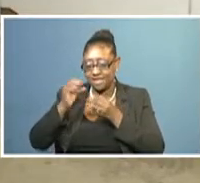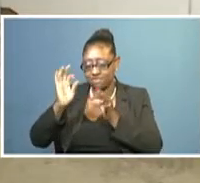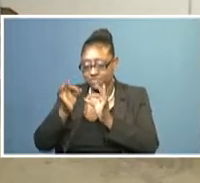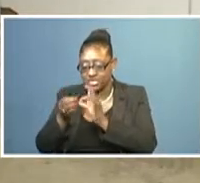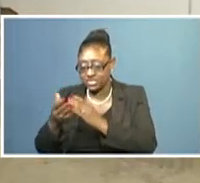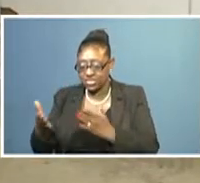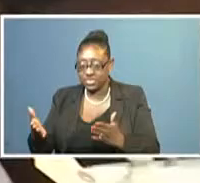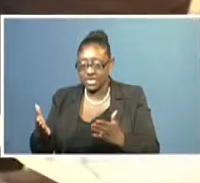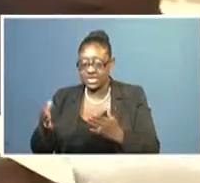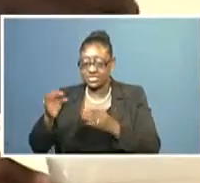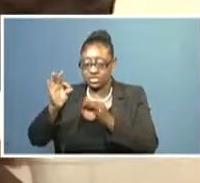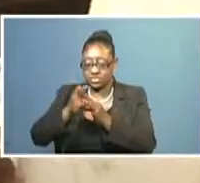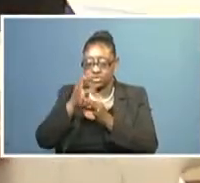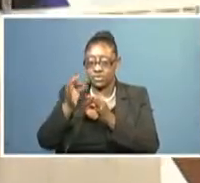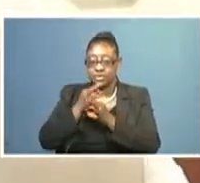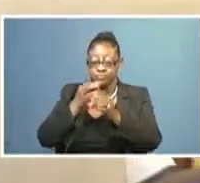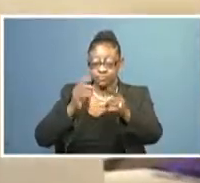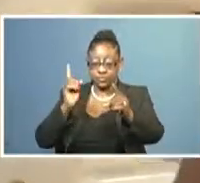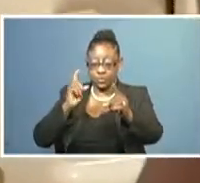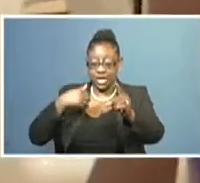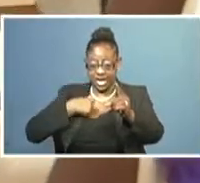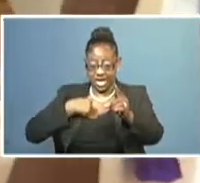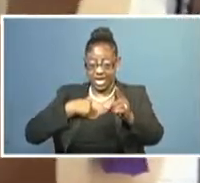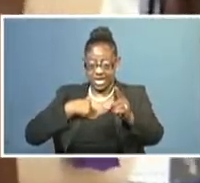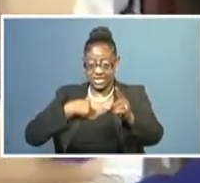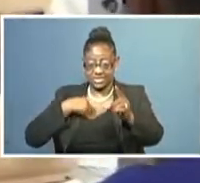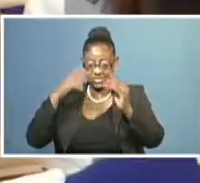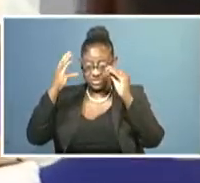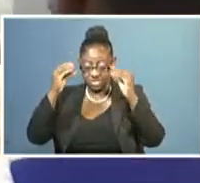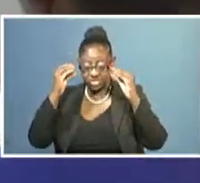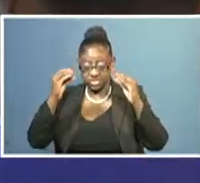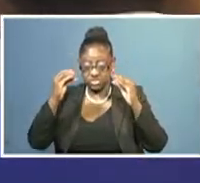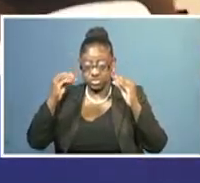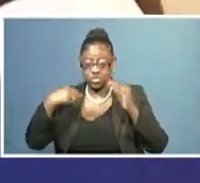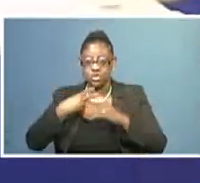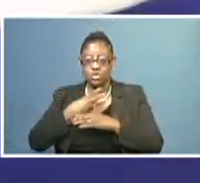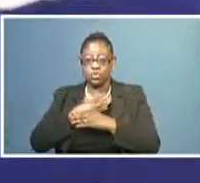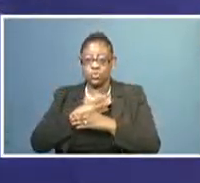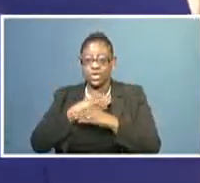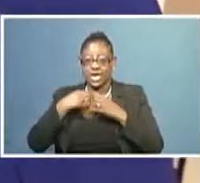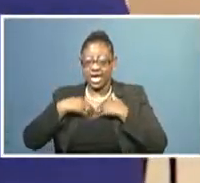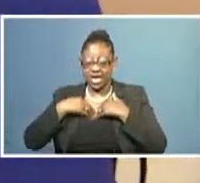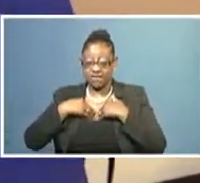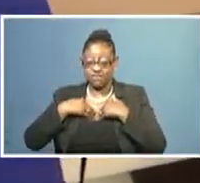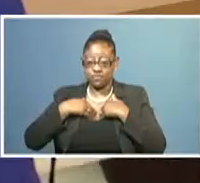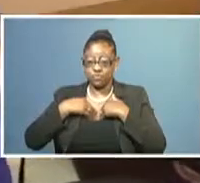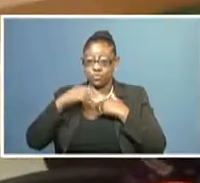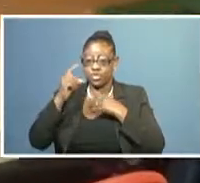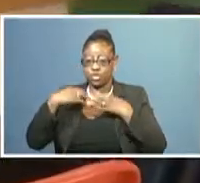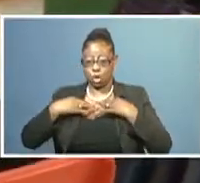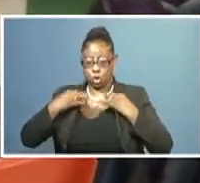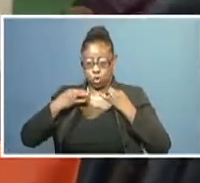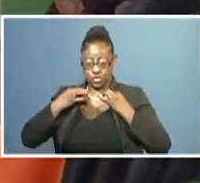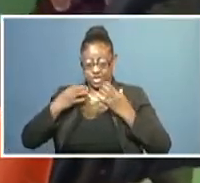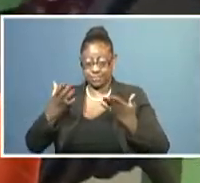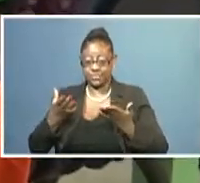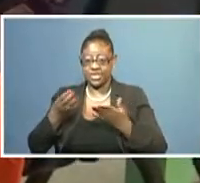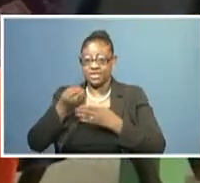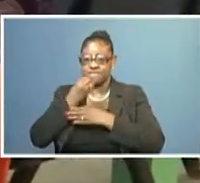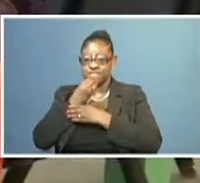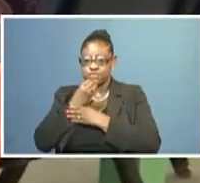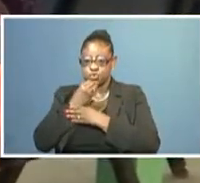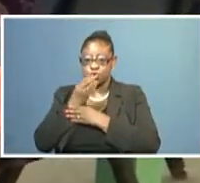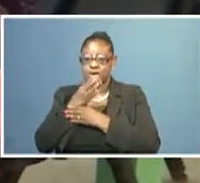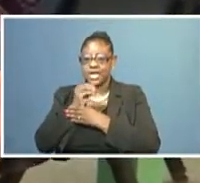at the senior level here where I teach, we deal mostly with clothing construction, and food and